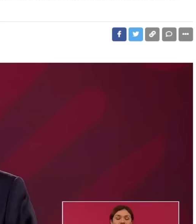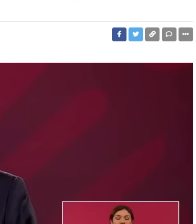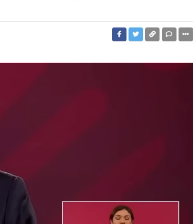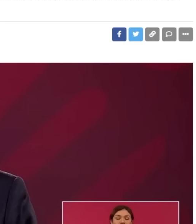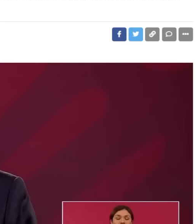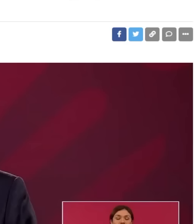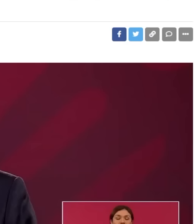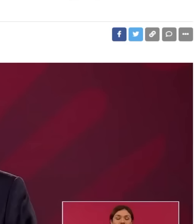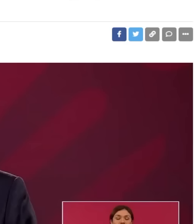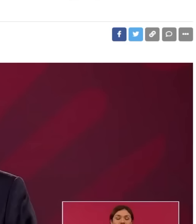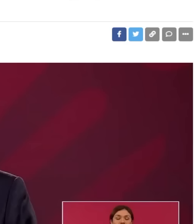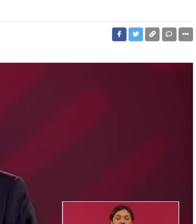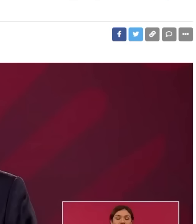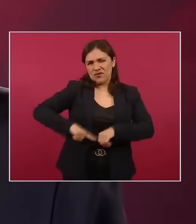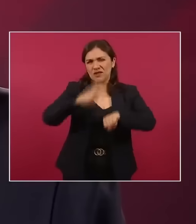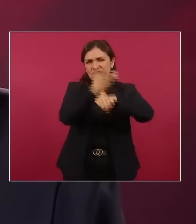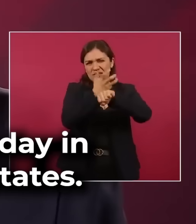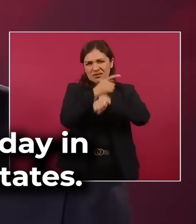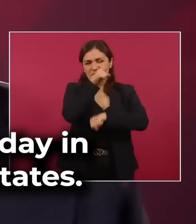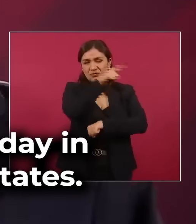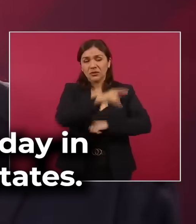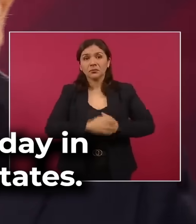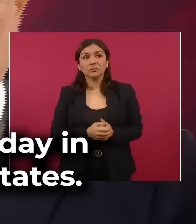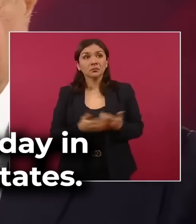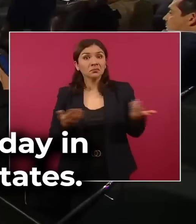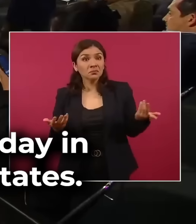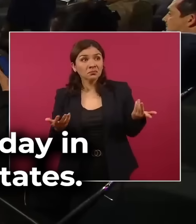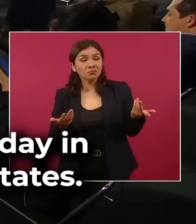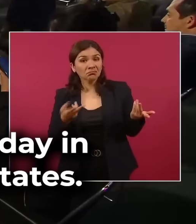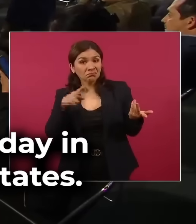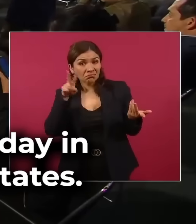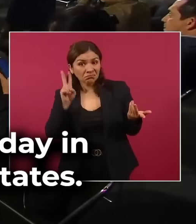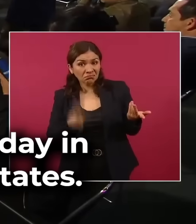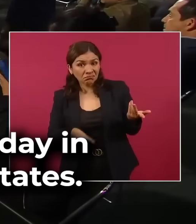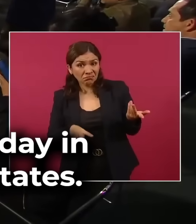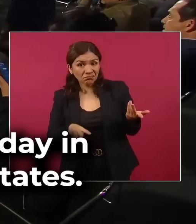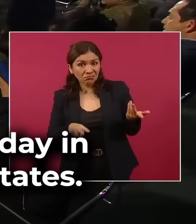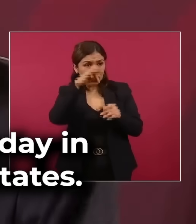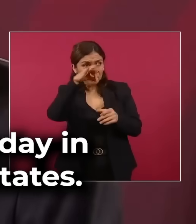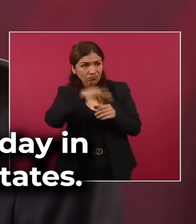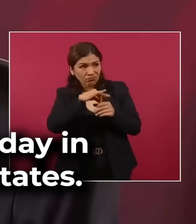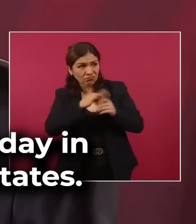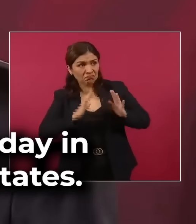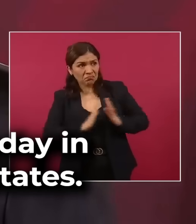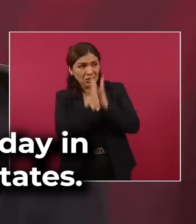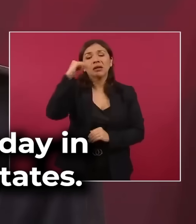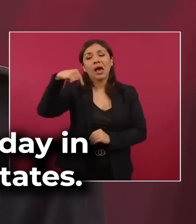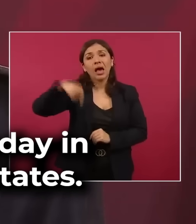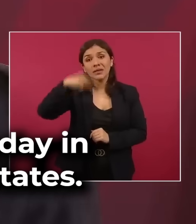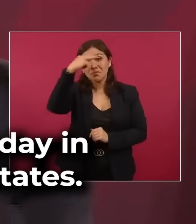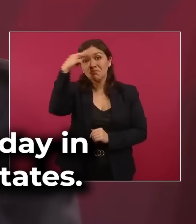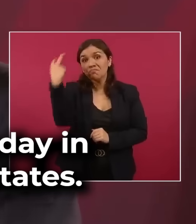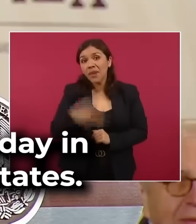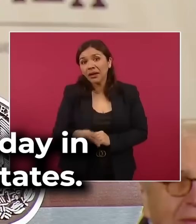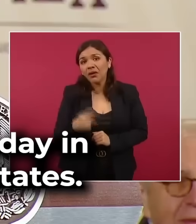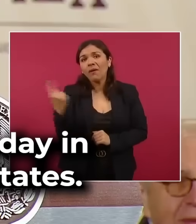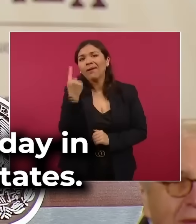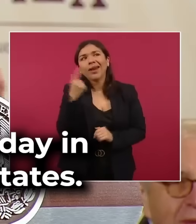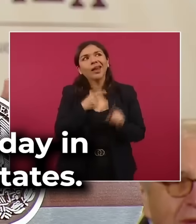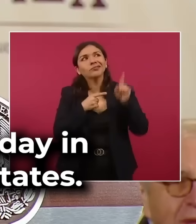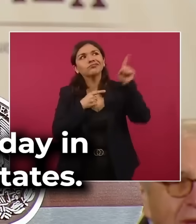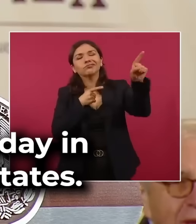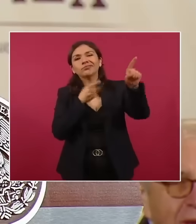run by the oligarchy. Que hay más democracia actualmente en México que en Estados